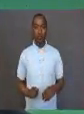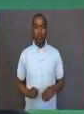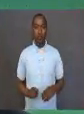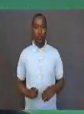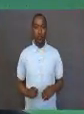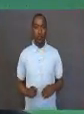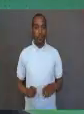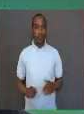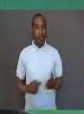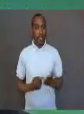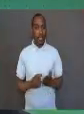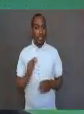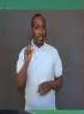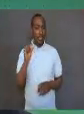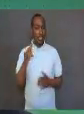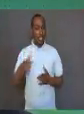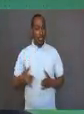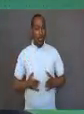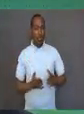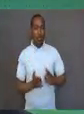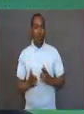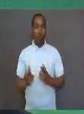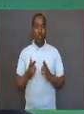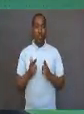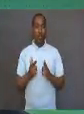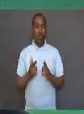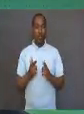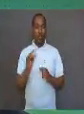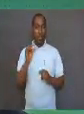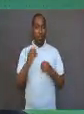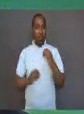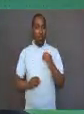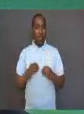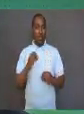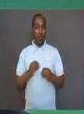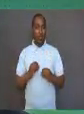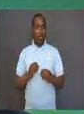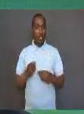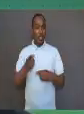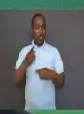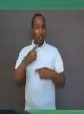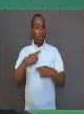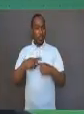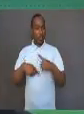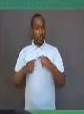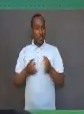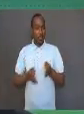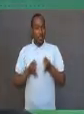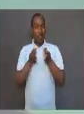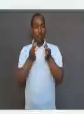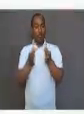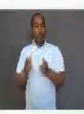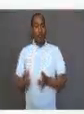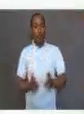There are a few ways these microorganisms can be transmitted.